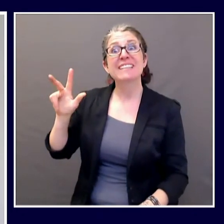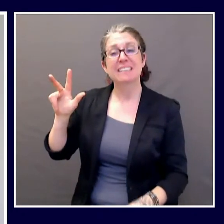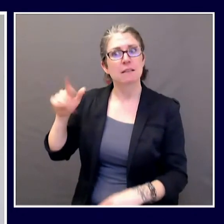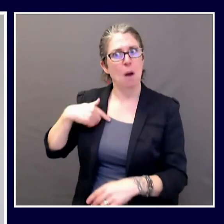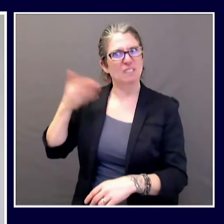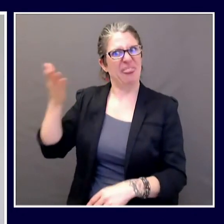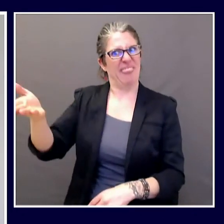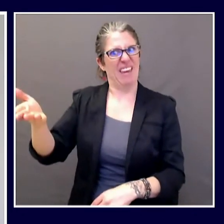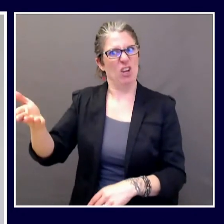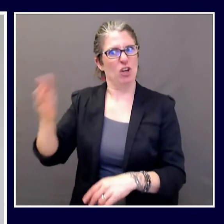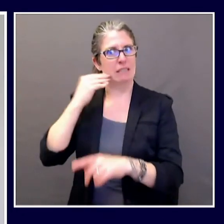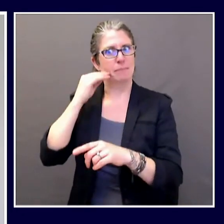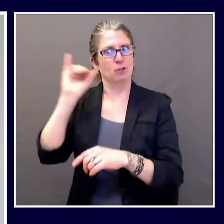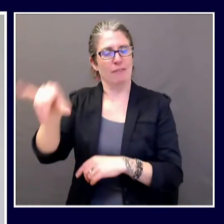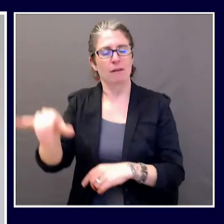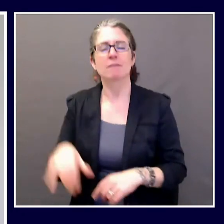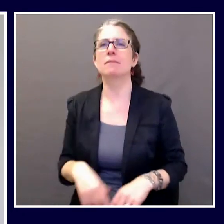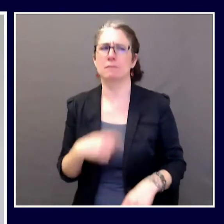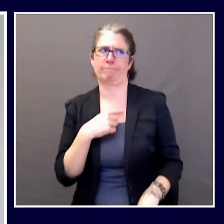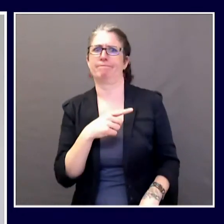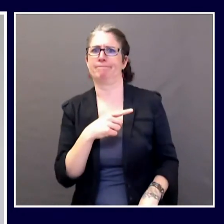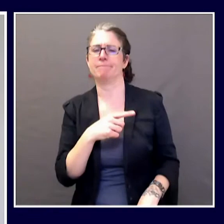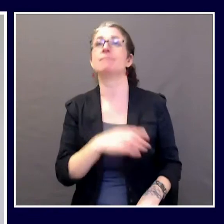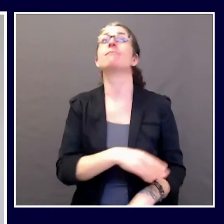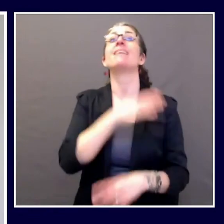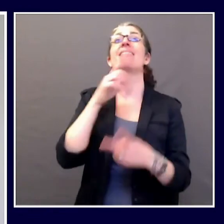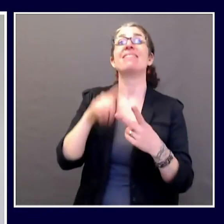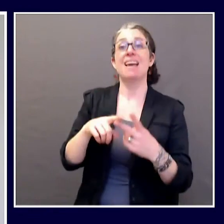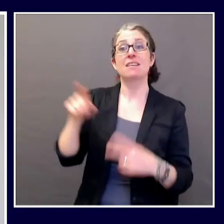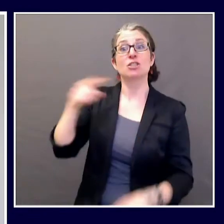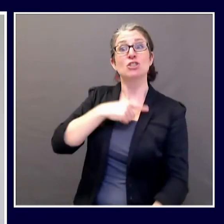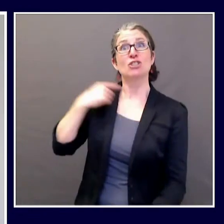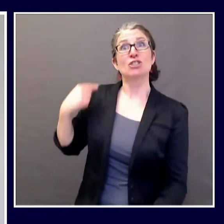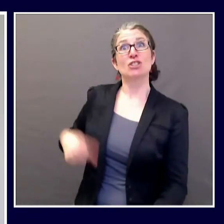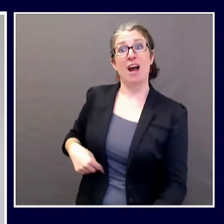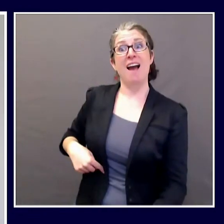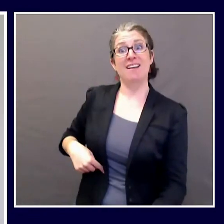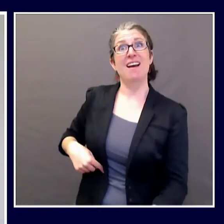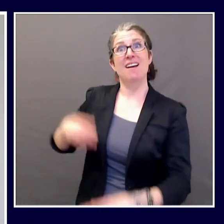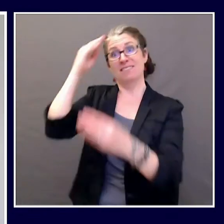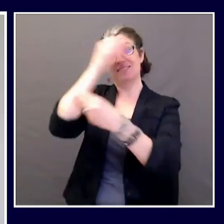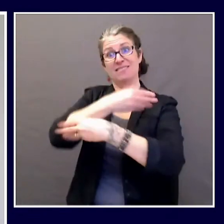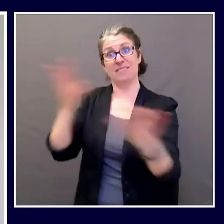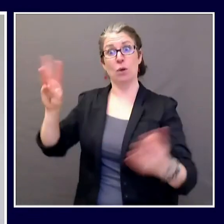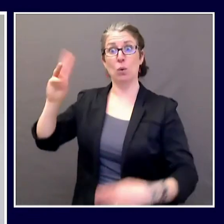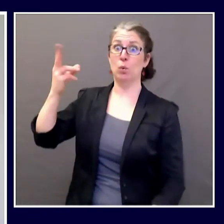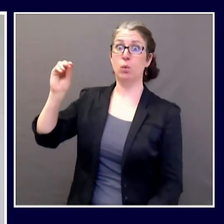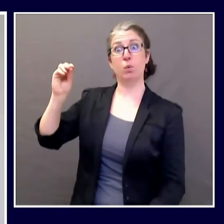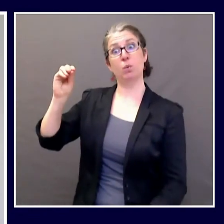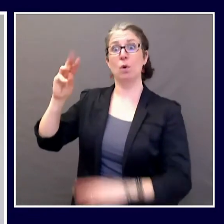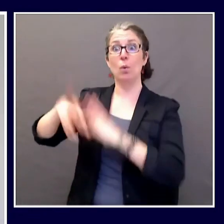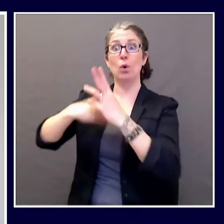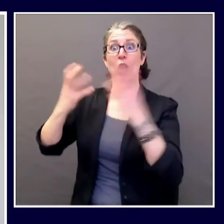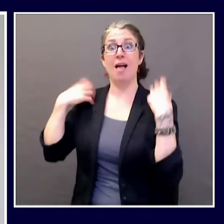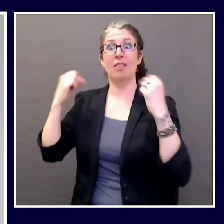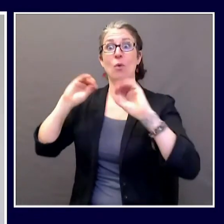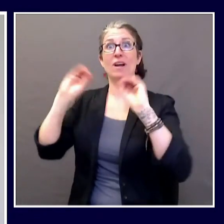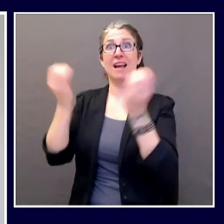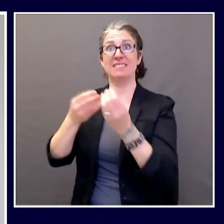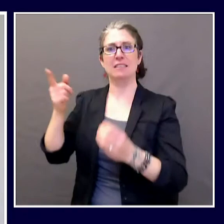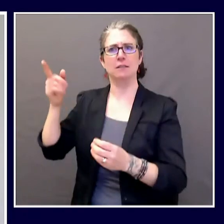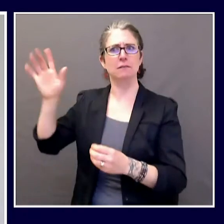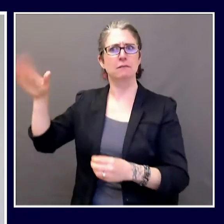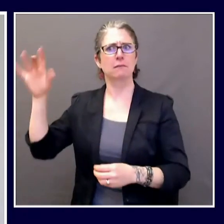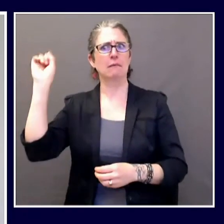notified, the Chinese government officially notified the WHO of what was happening. It was around that time, maybe a day or two after